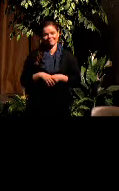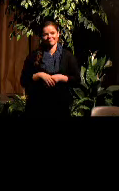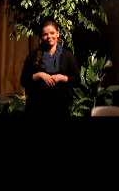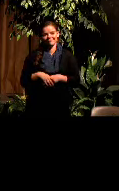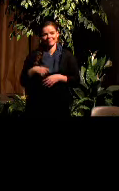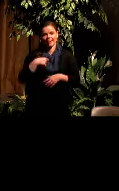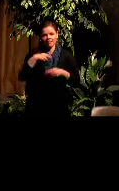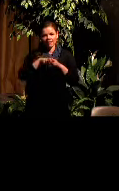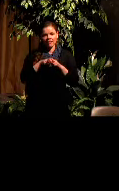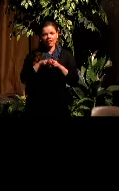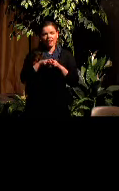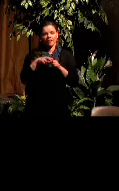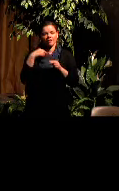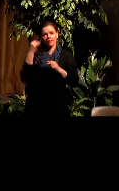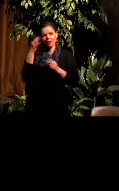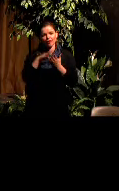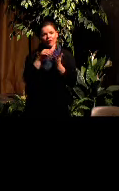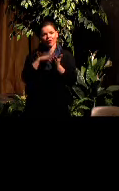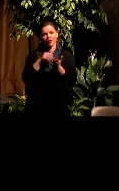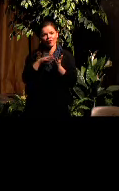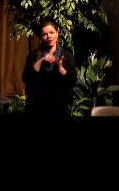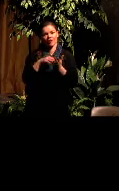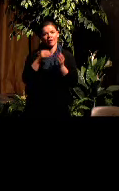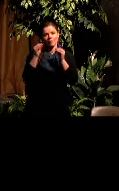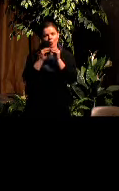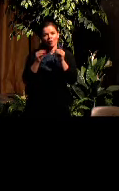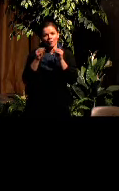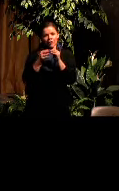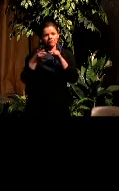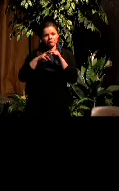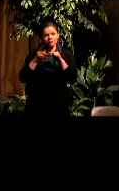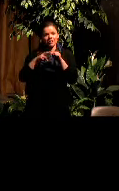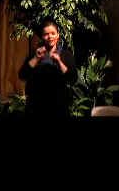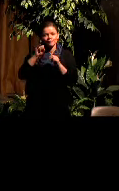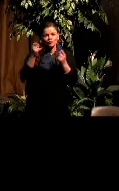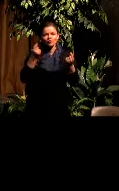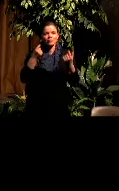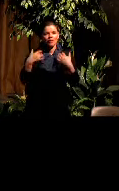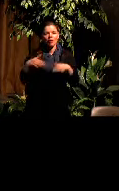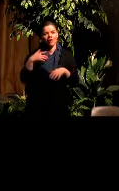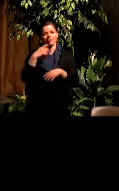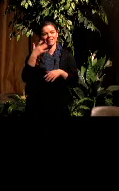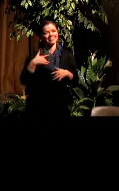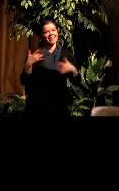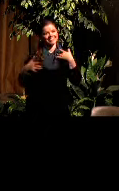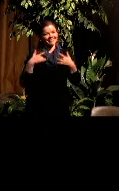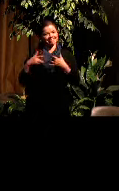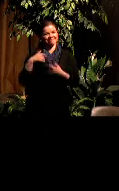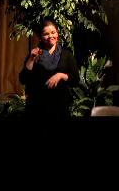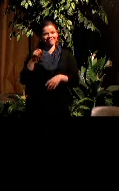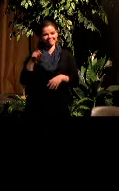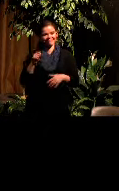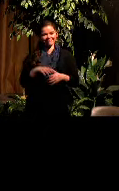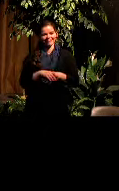and I learn more and more about Smithsonian and what we do, so it's pretty exciting. Thank you for hosting us